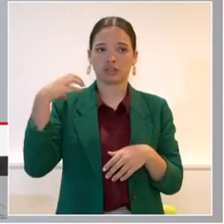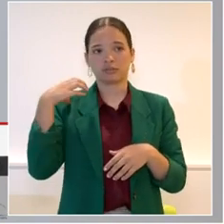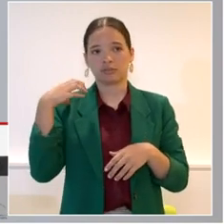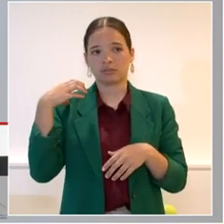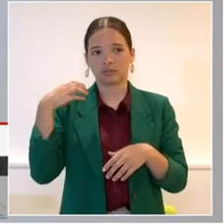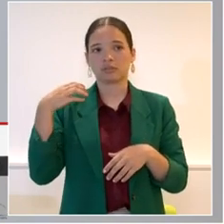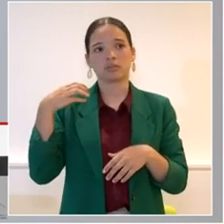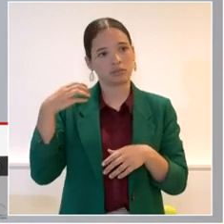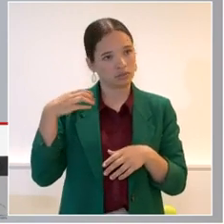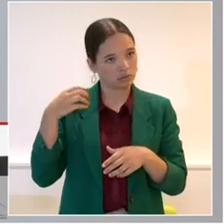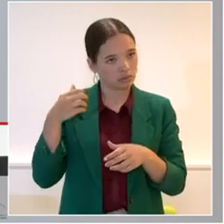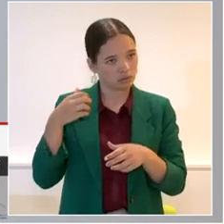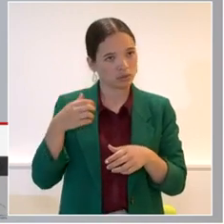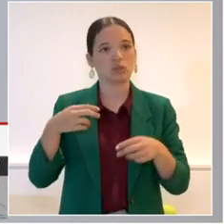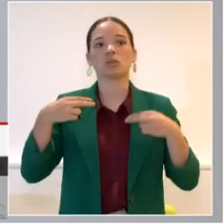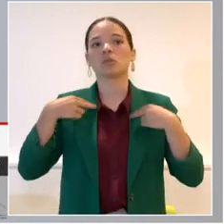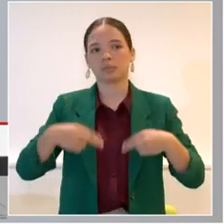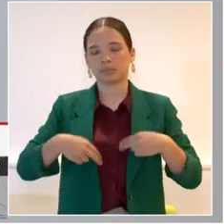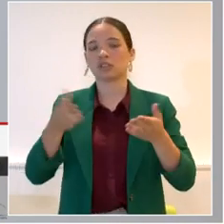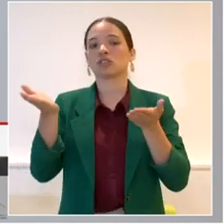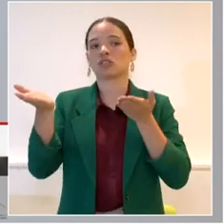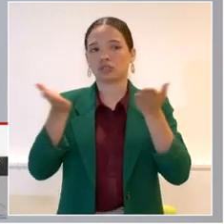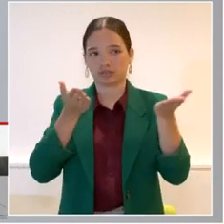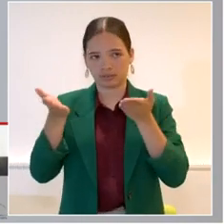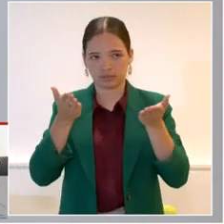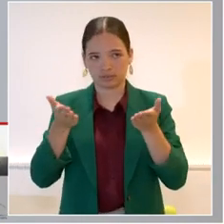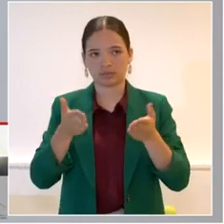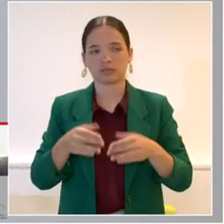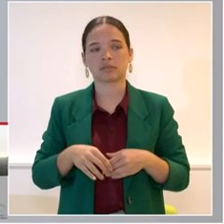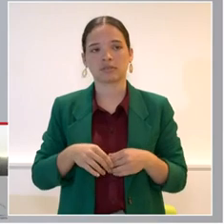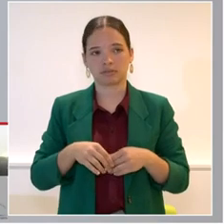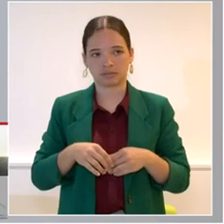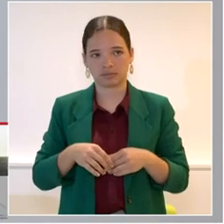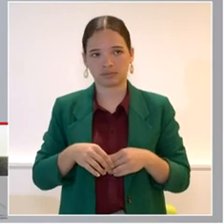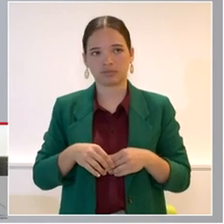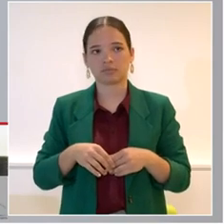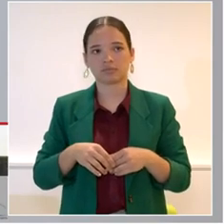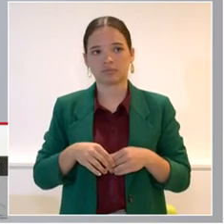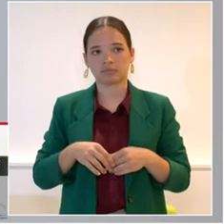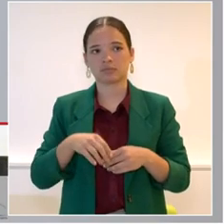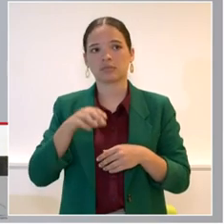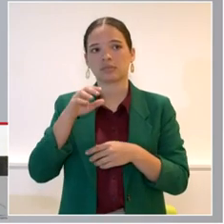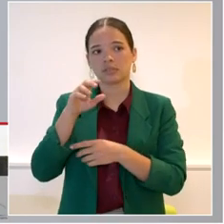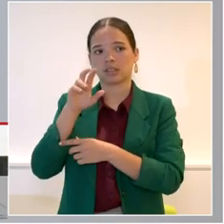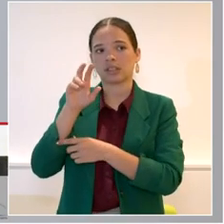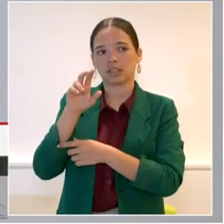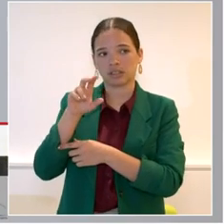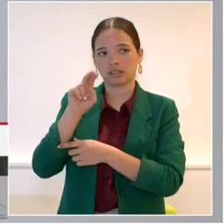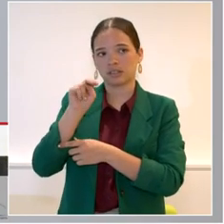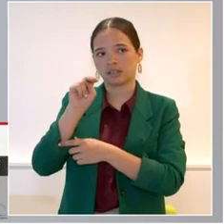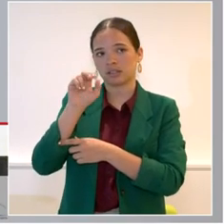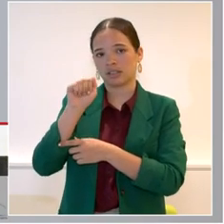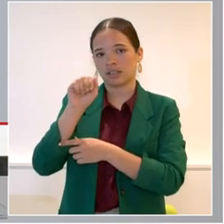4, a neighbor to Ward 4 and Ward 1, Councilmember Brianne Nadeau. Give her a big round of applause.